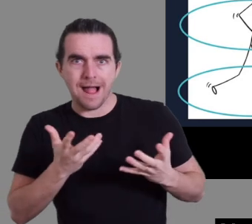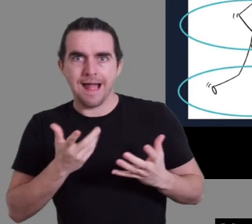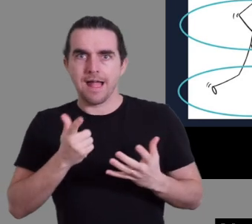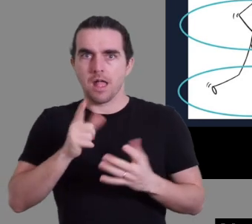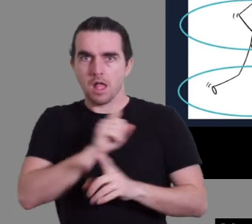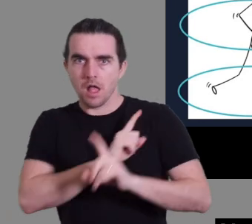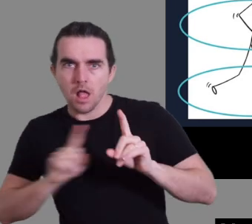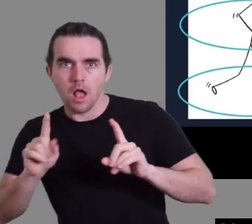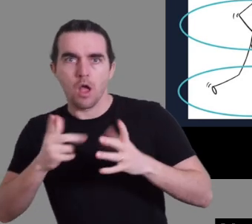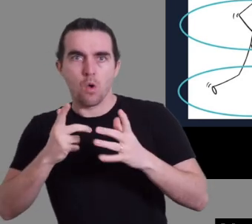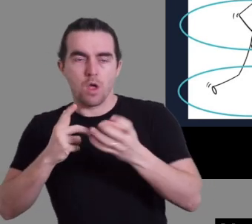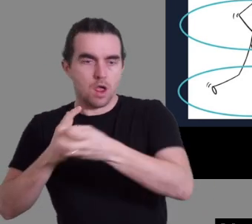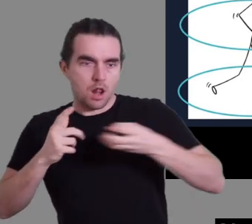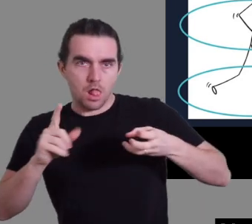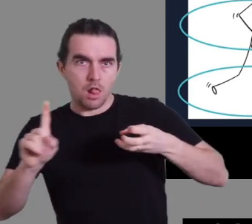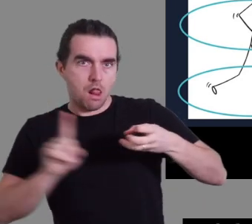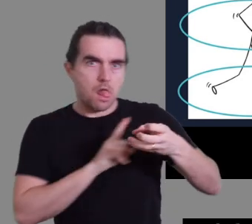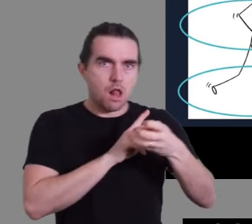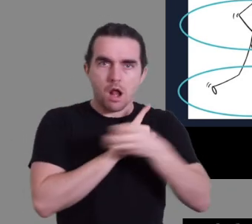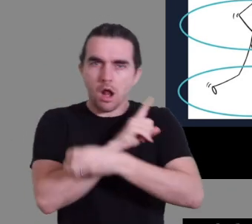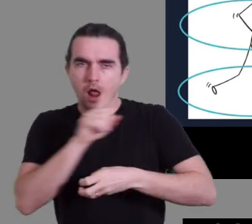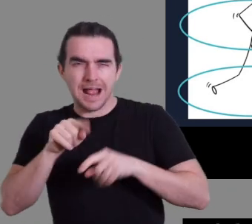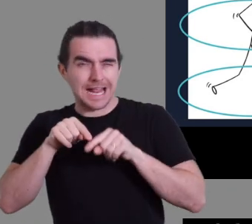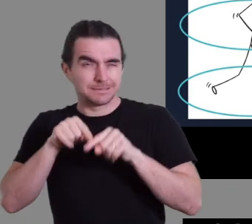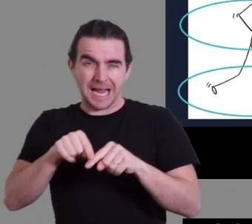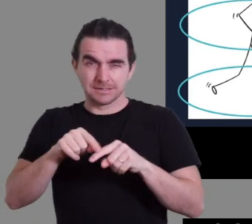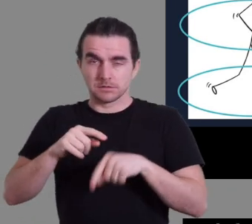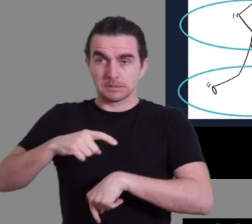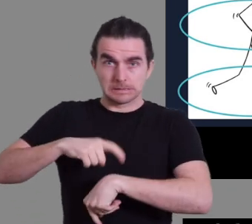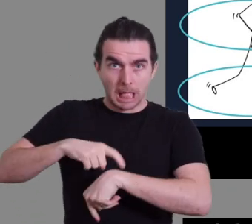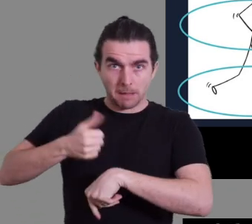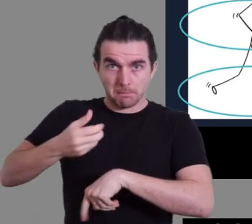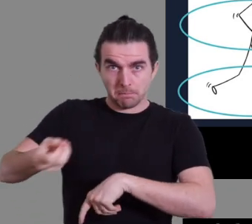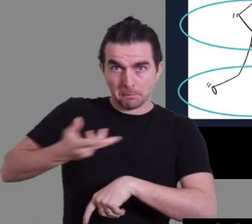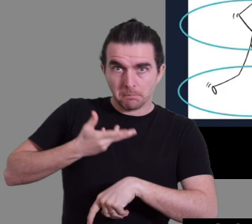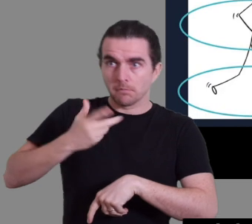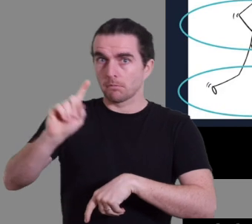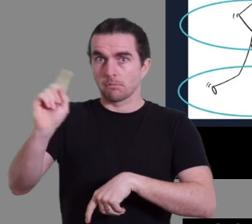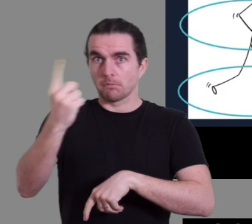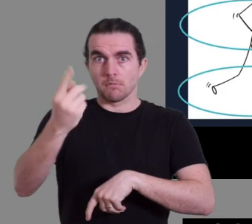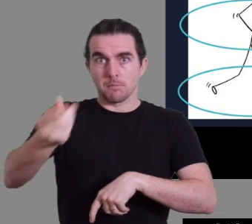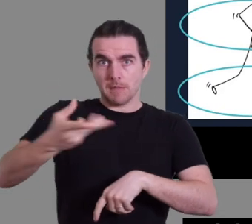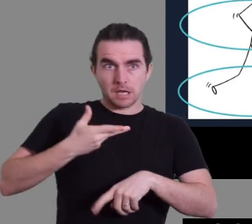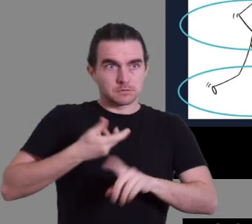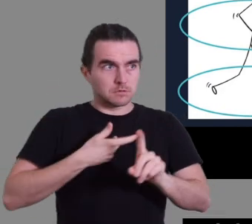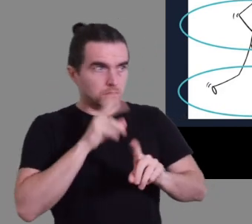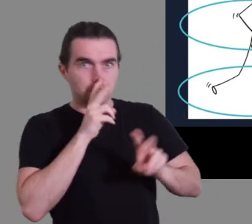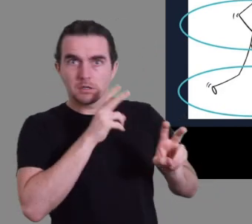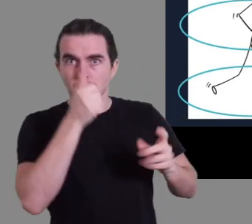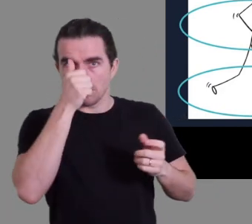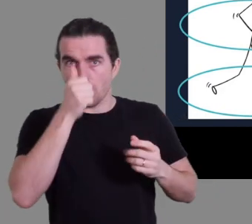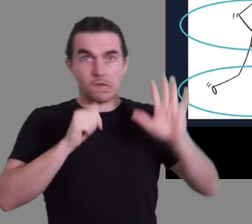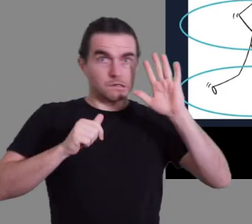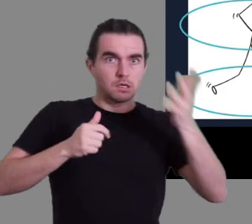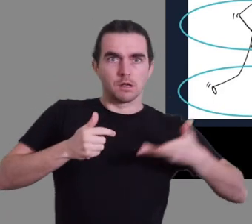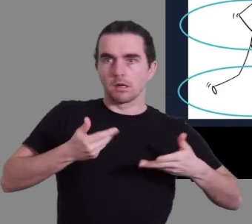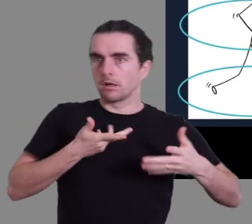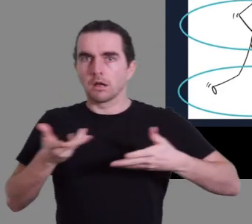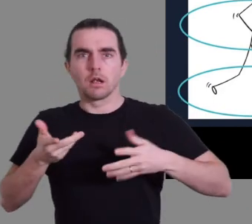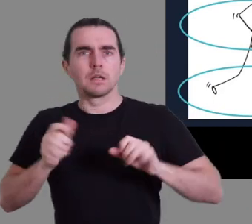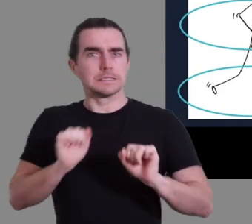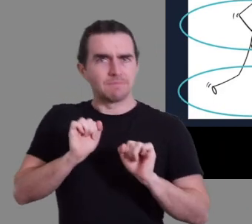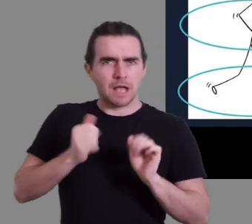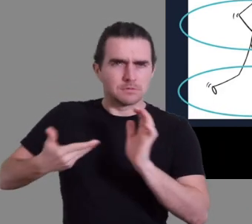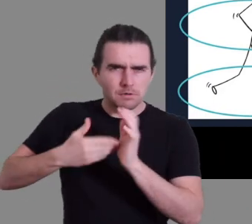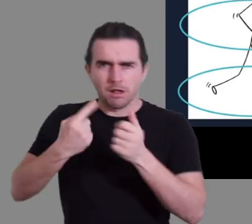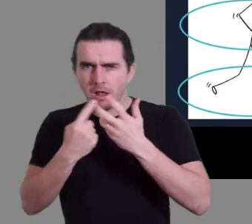of the ball and the movement and the timing with the passer and signals that you give. And of course, the defender then has to